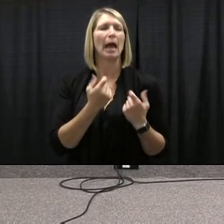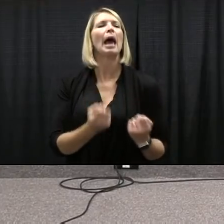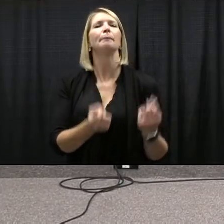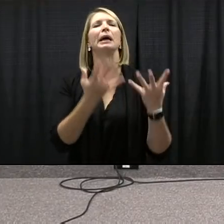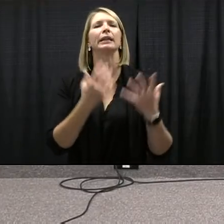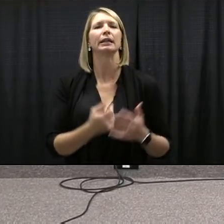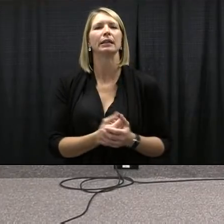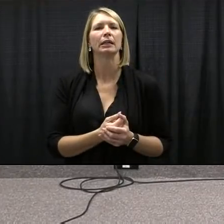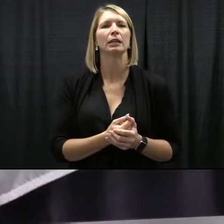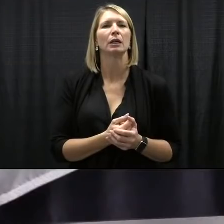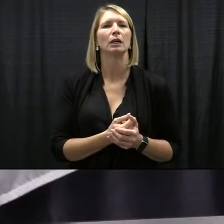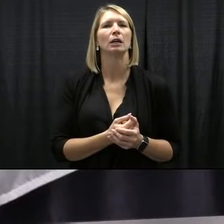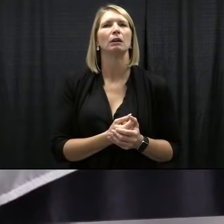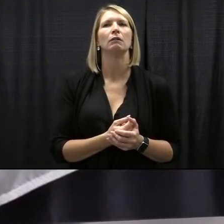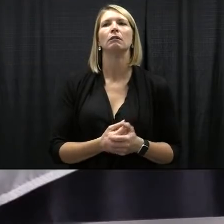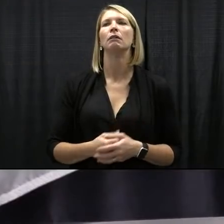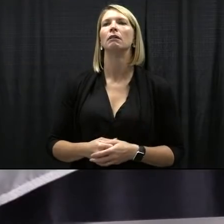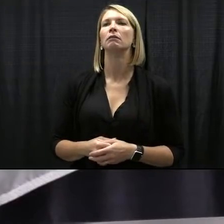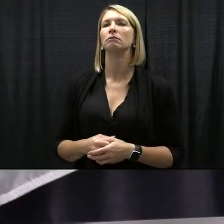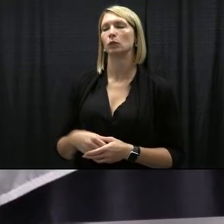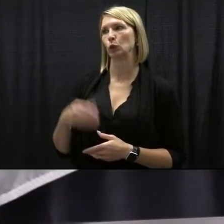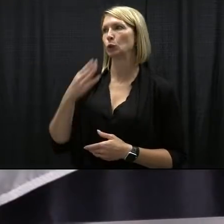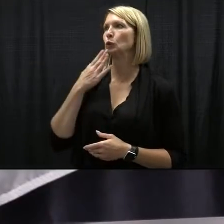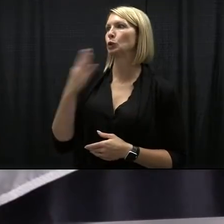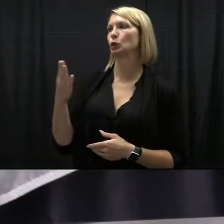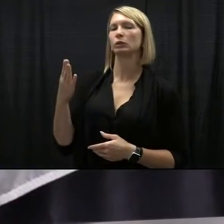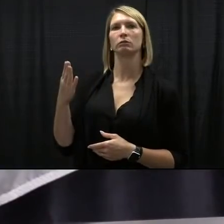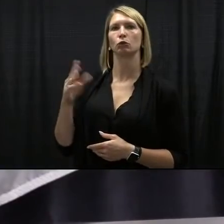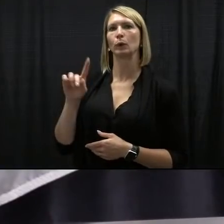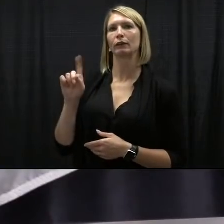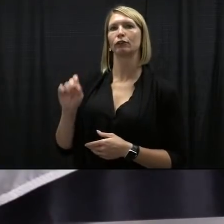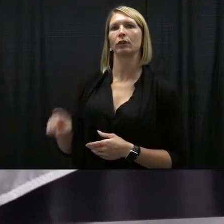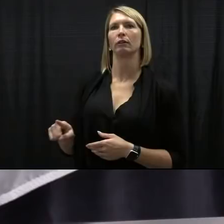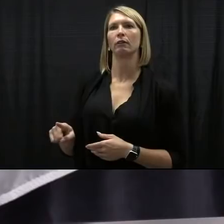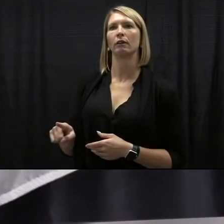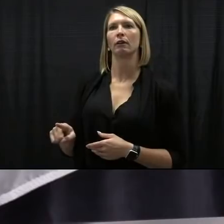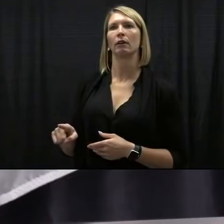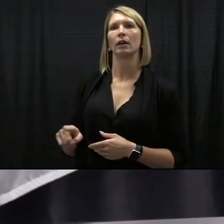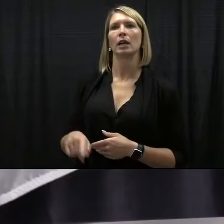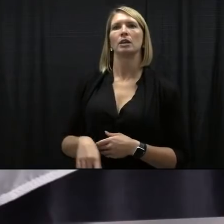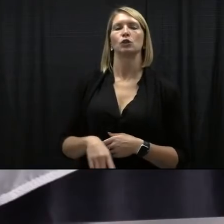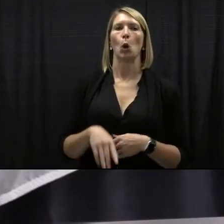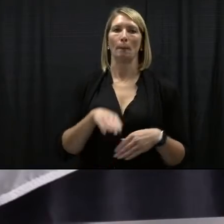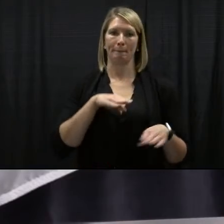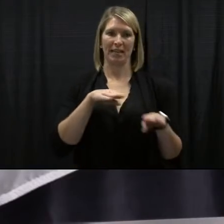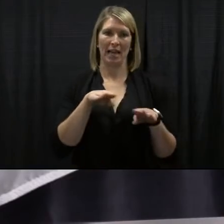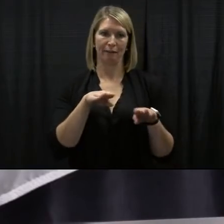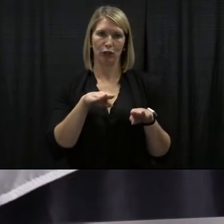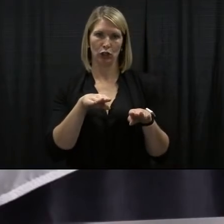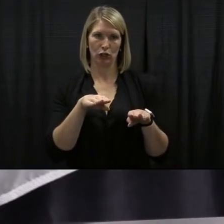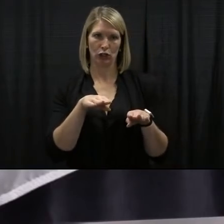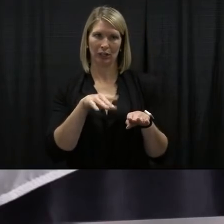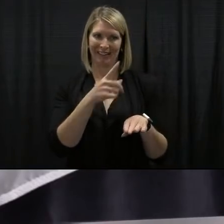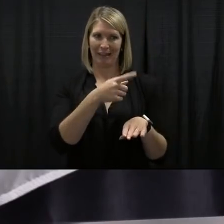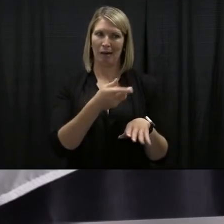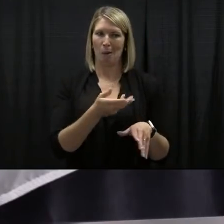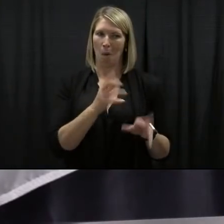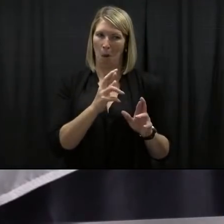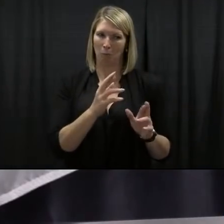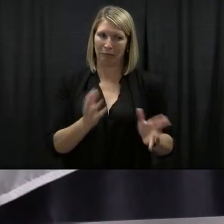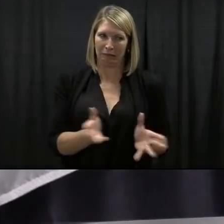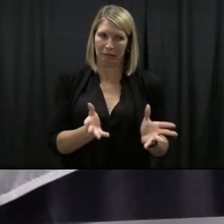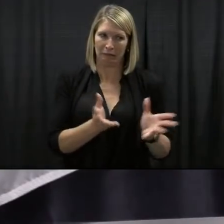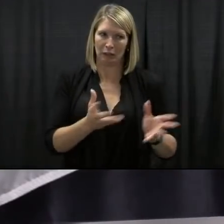more people to go and get vaccinated? Yeah, I think it's a perfect combination of both. It's a behavior modification and nudge, so to speak, in terms